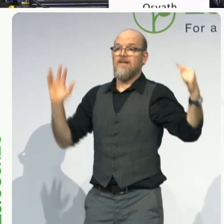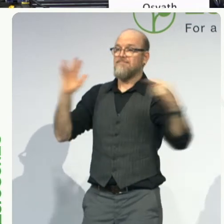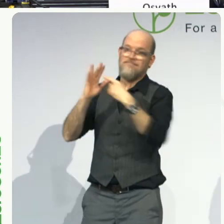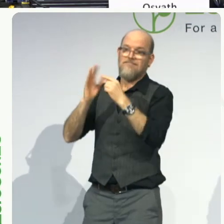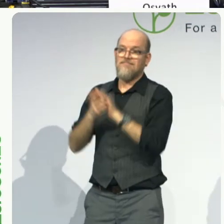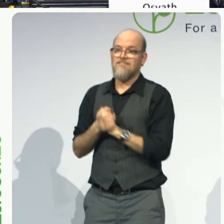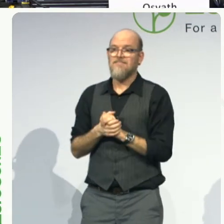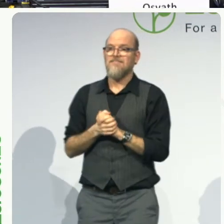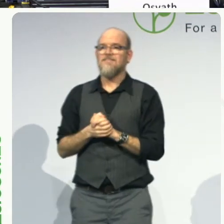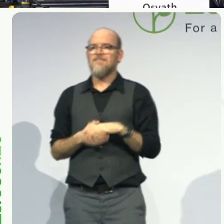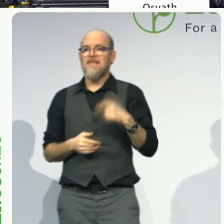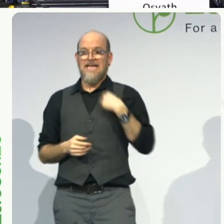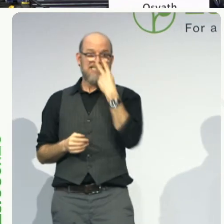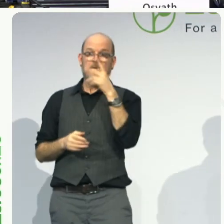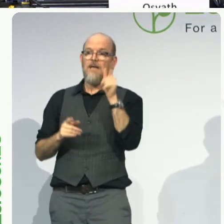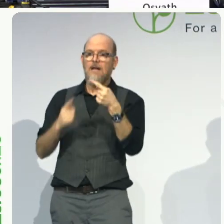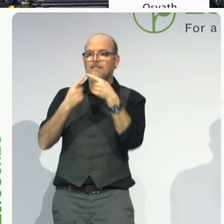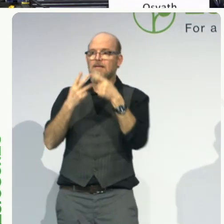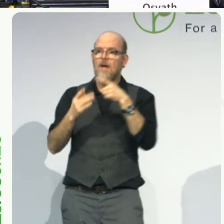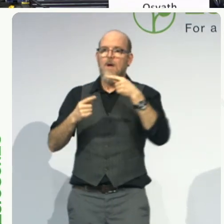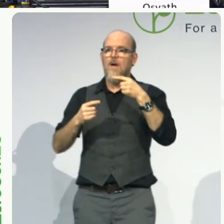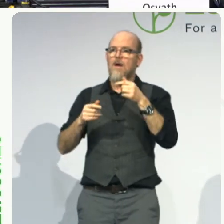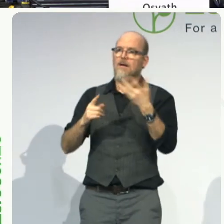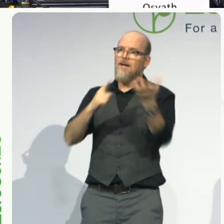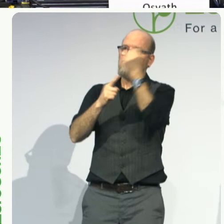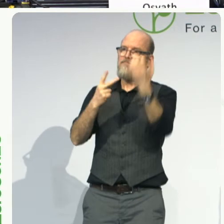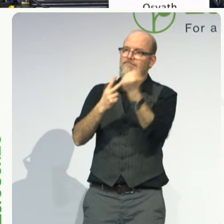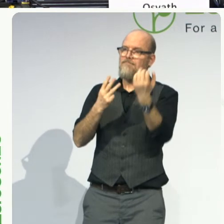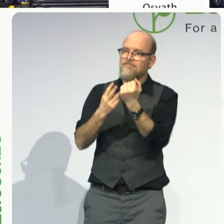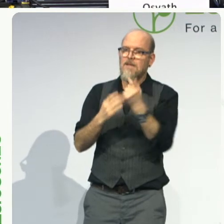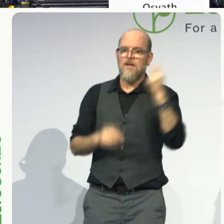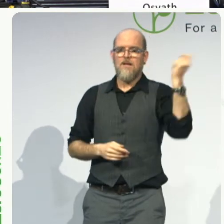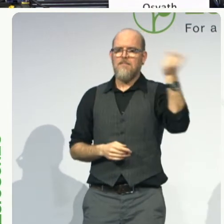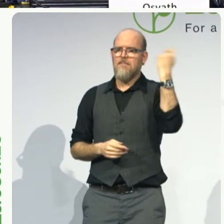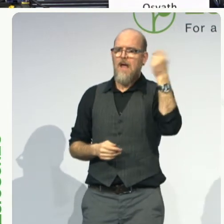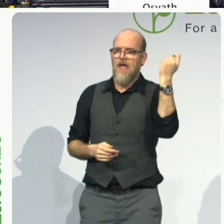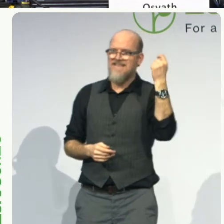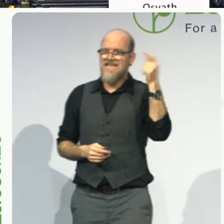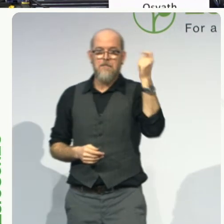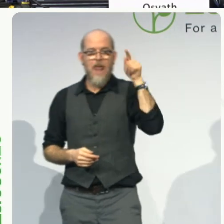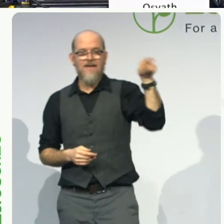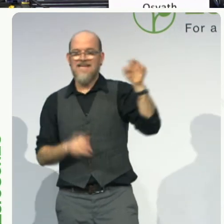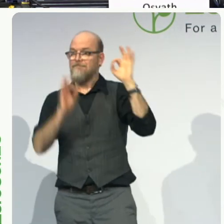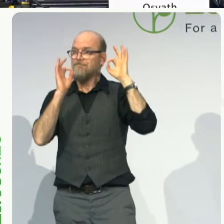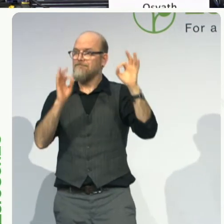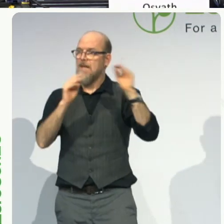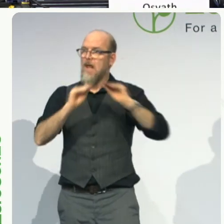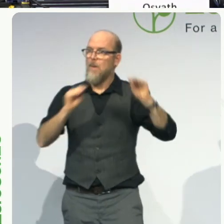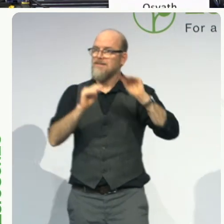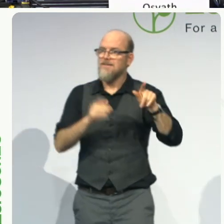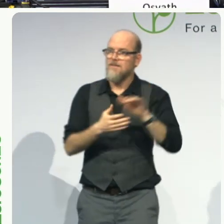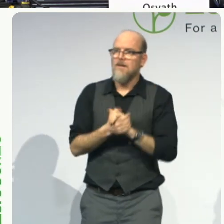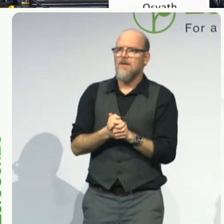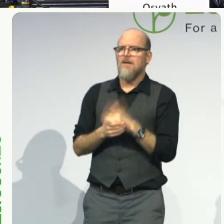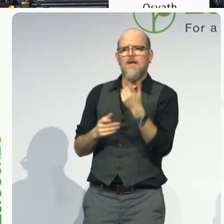on inclusive education, an in-service course for teacher training and development on how to include children with disabilities